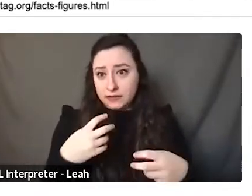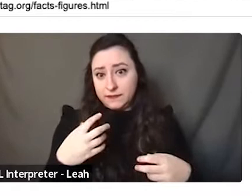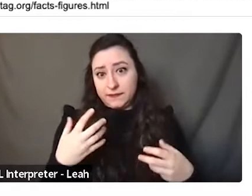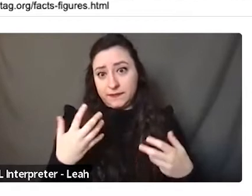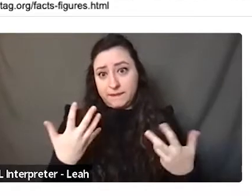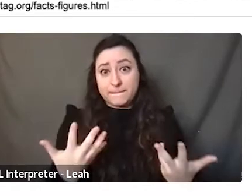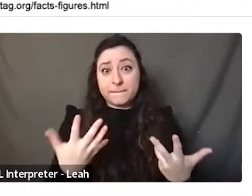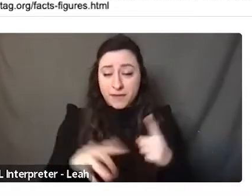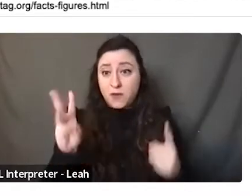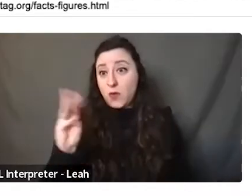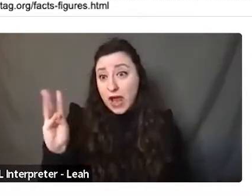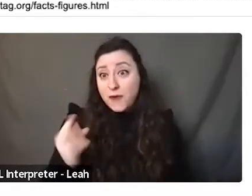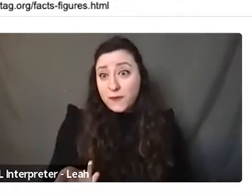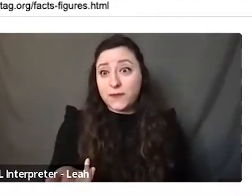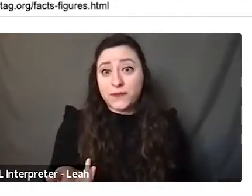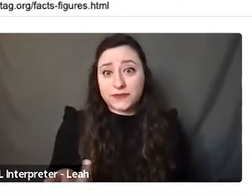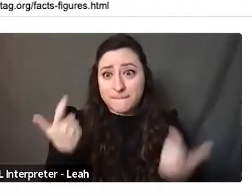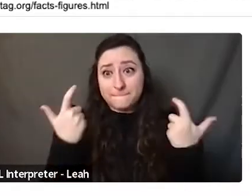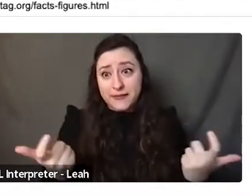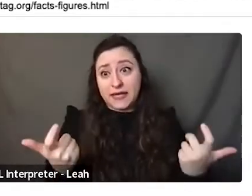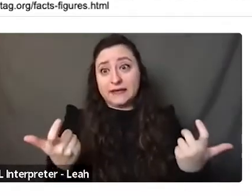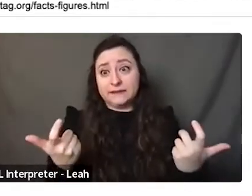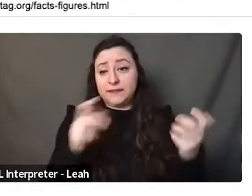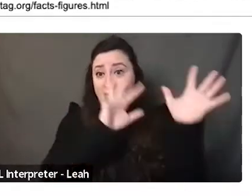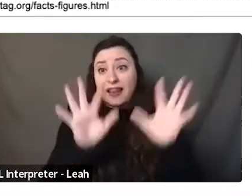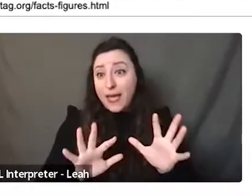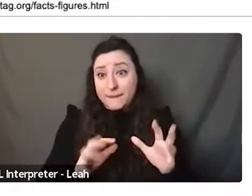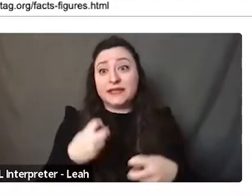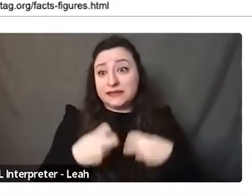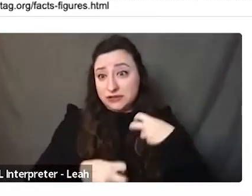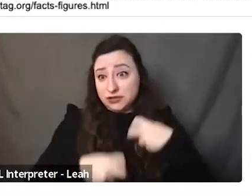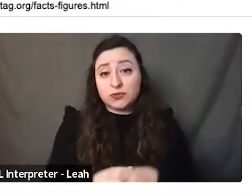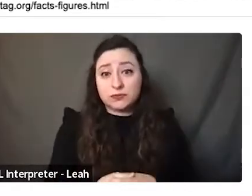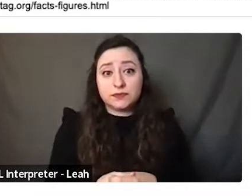But wow, is it a huge climate issue as well.